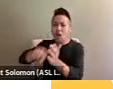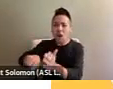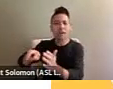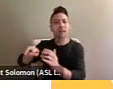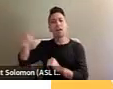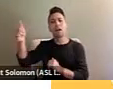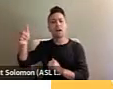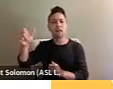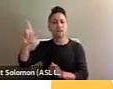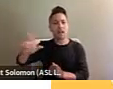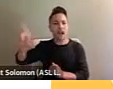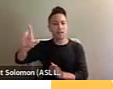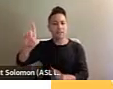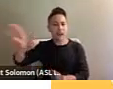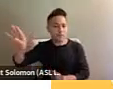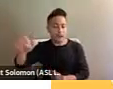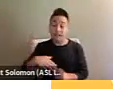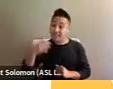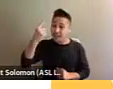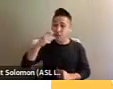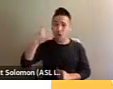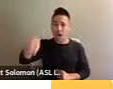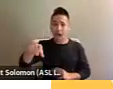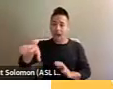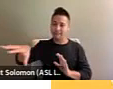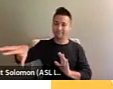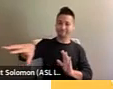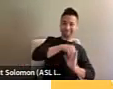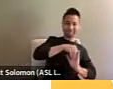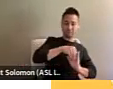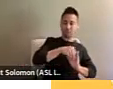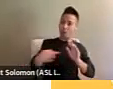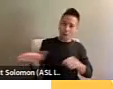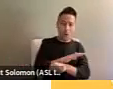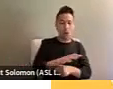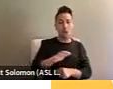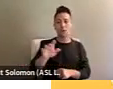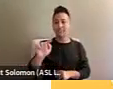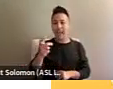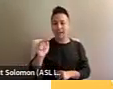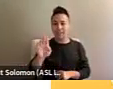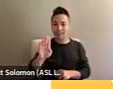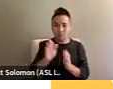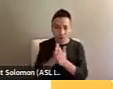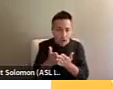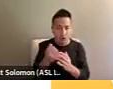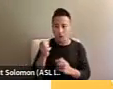And remember, you don't have to adopt the whole textbook. You can adopt one learning object or